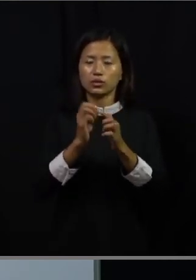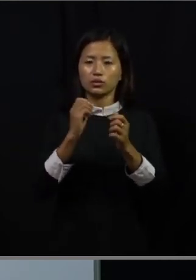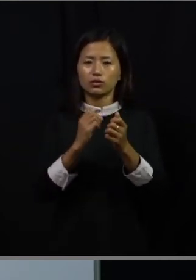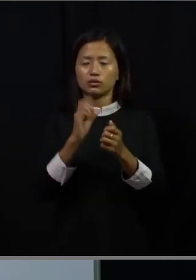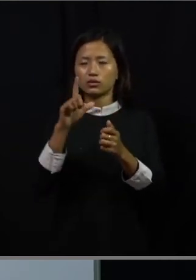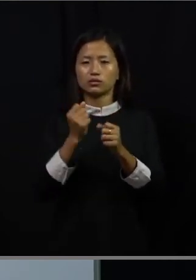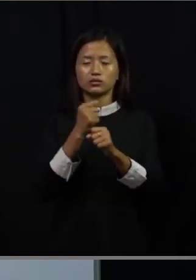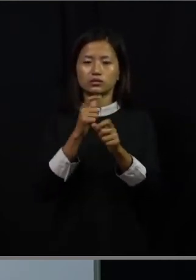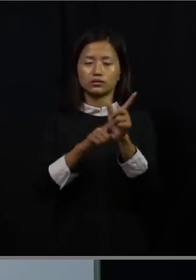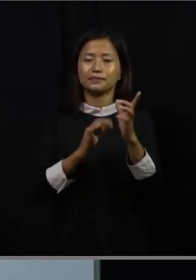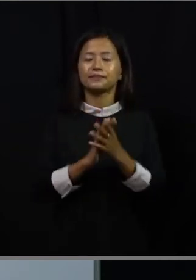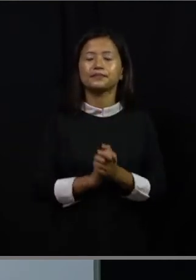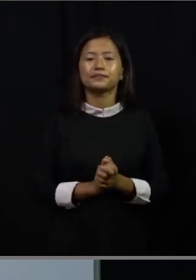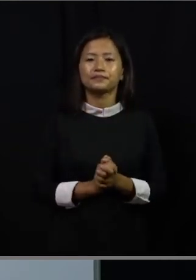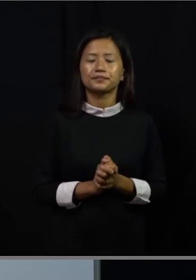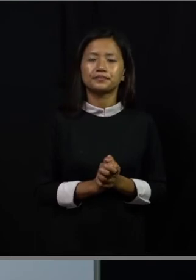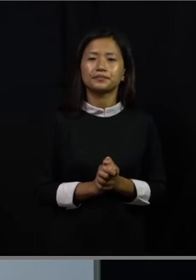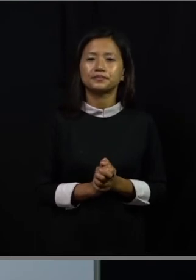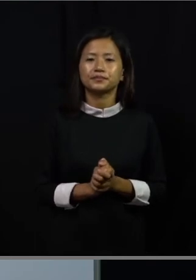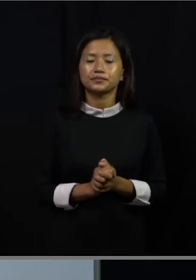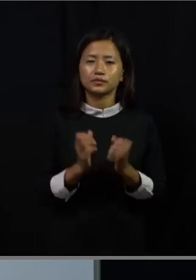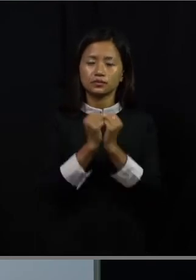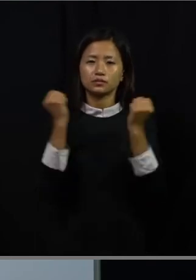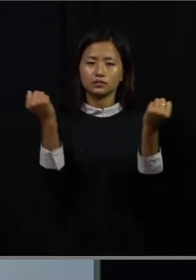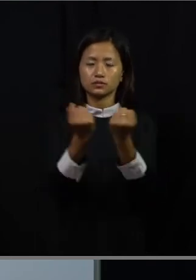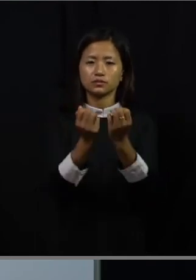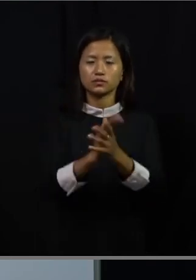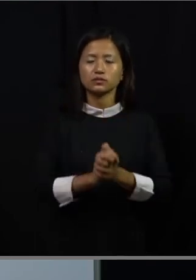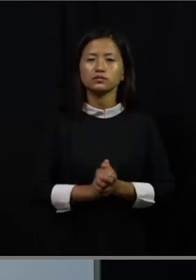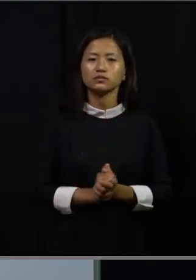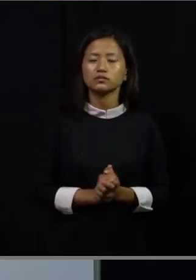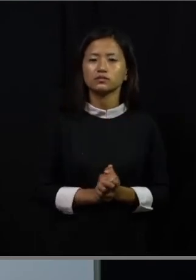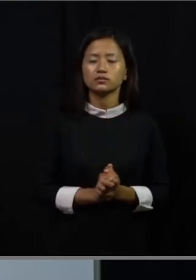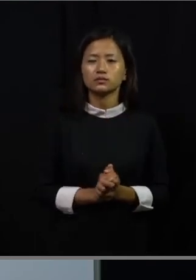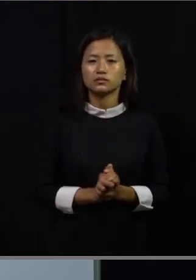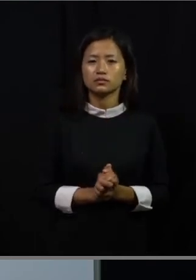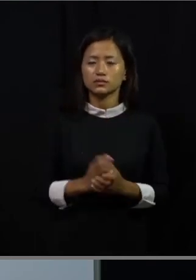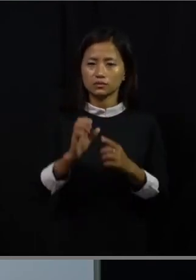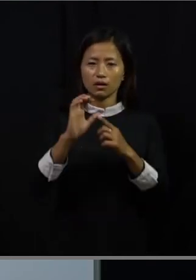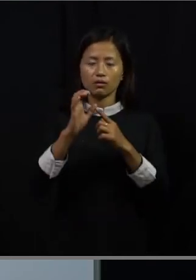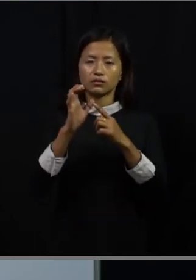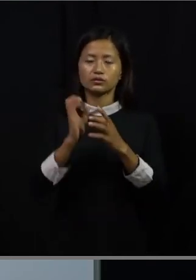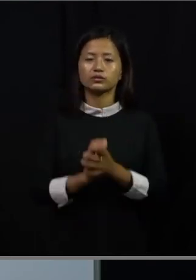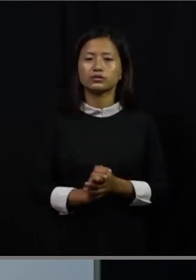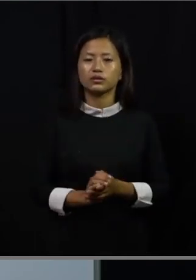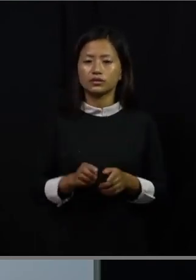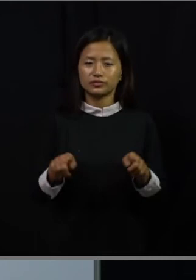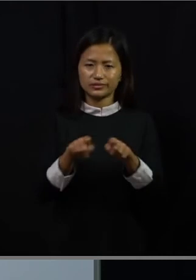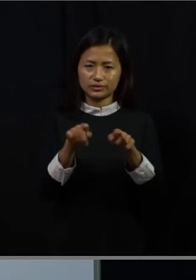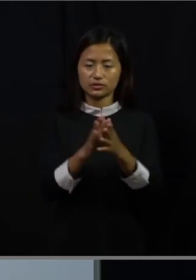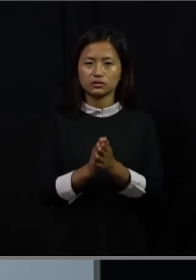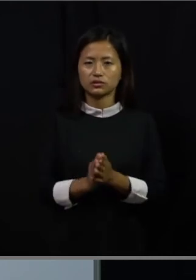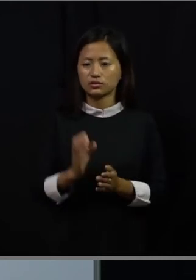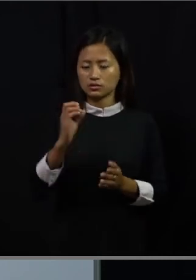cultural aspect of the society. Okay, so cultural, okay, anything related to